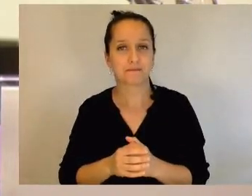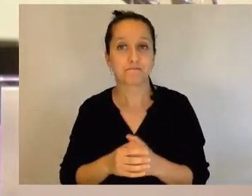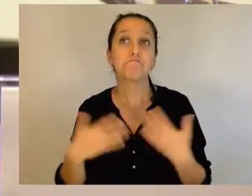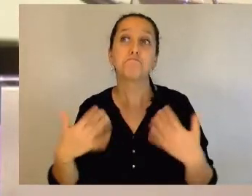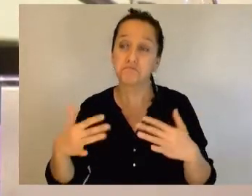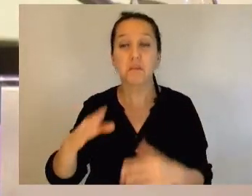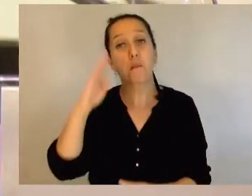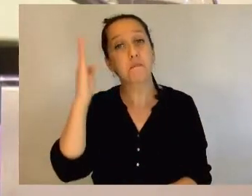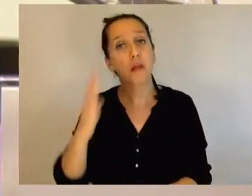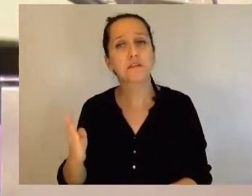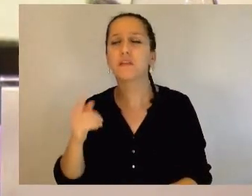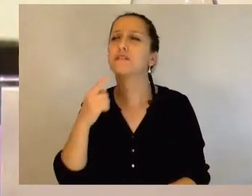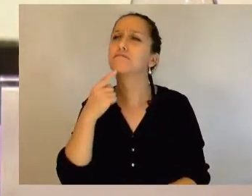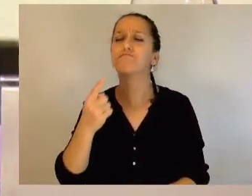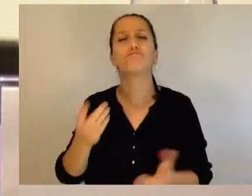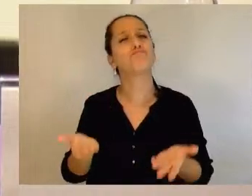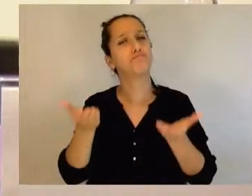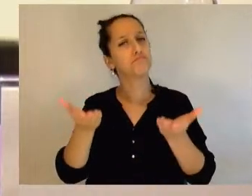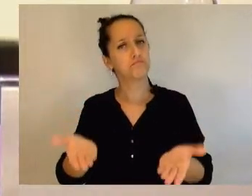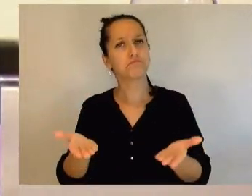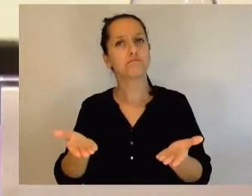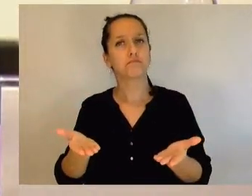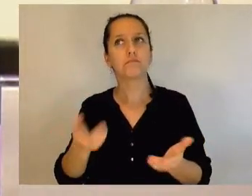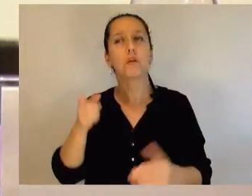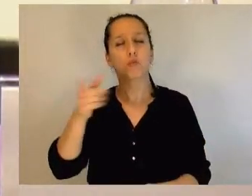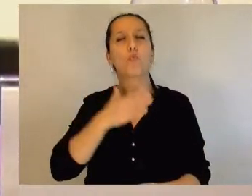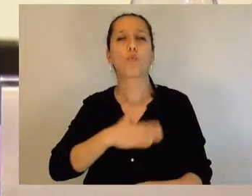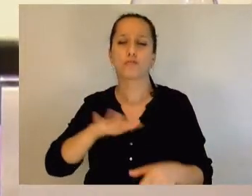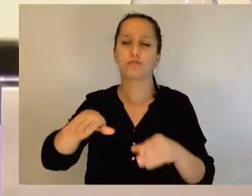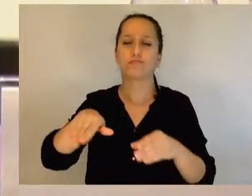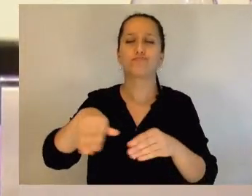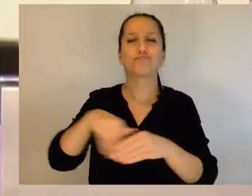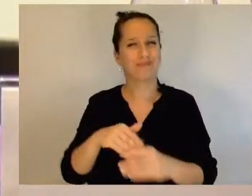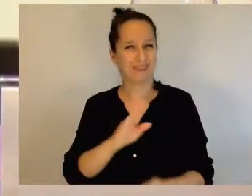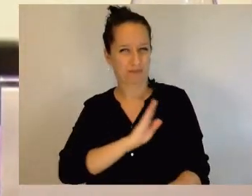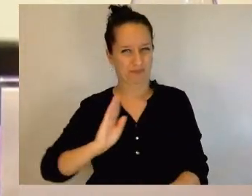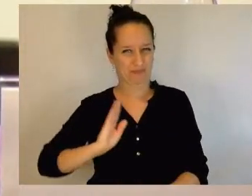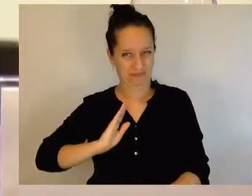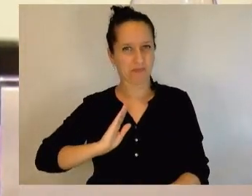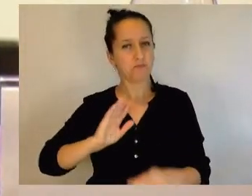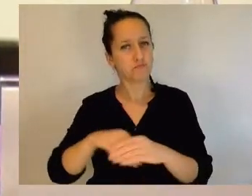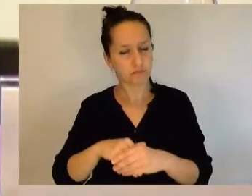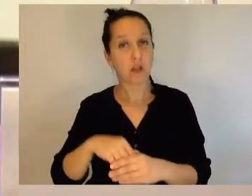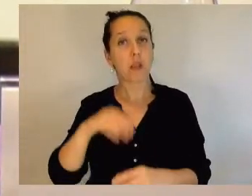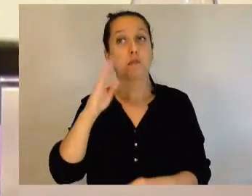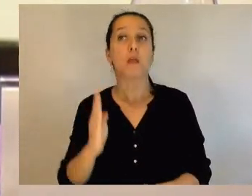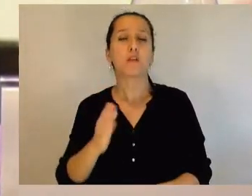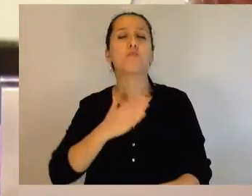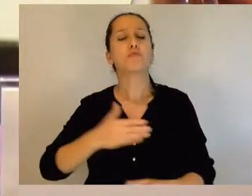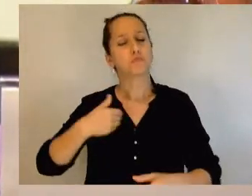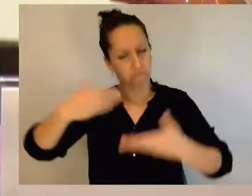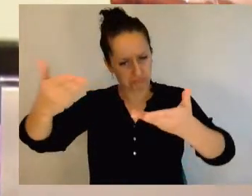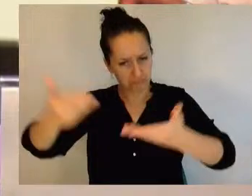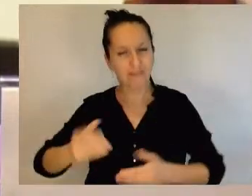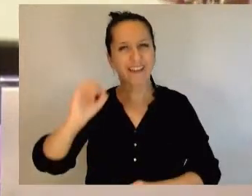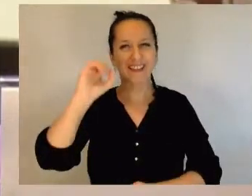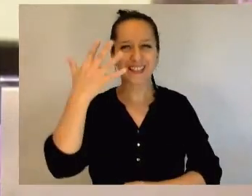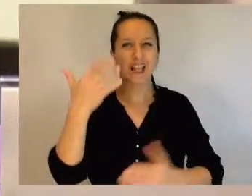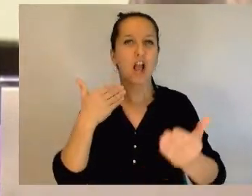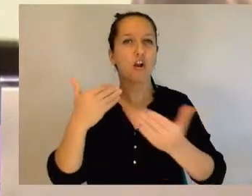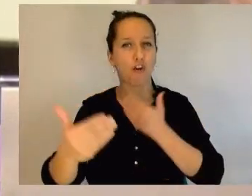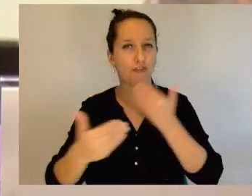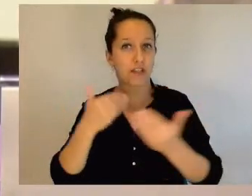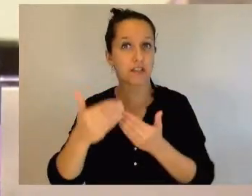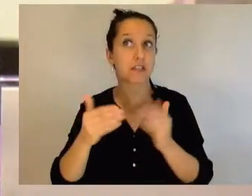thank Brazil because it has offered to be not only part of the executive committee, but also to be the venue for the 5th